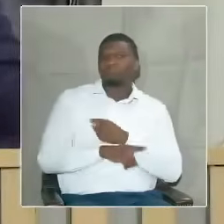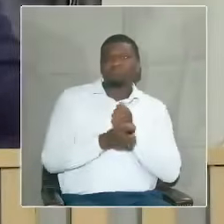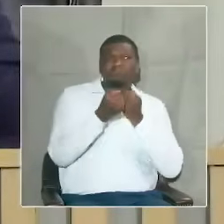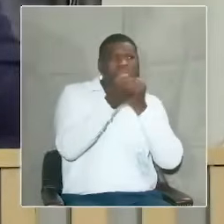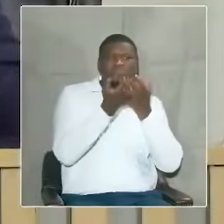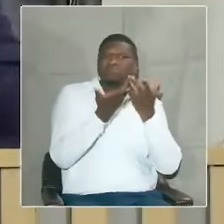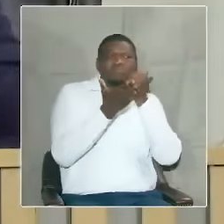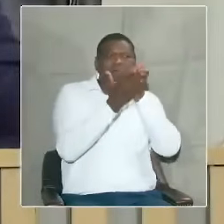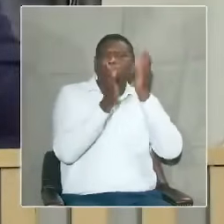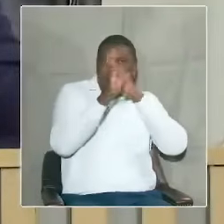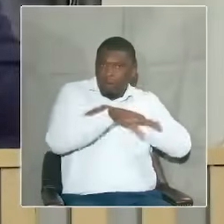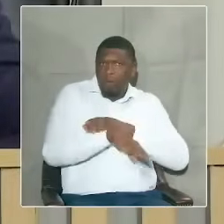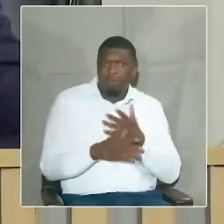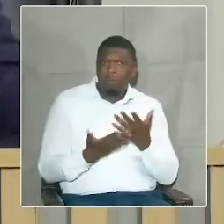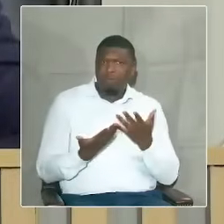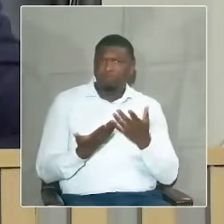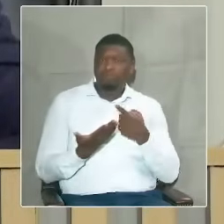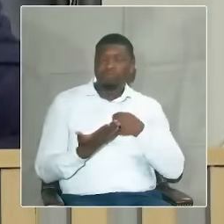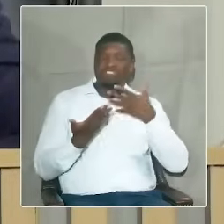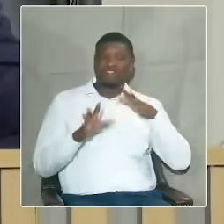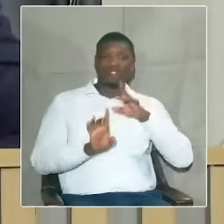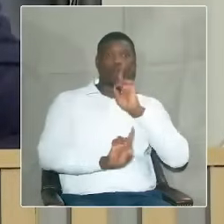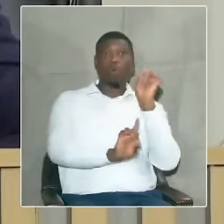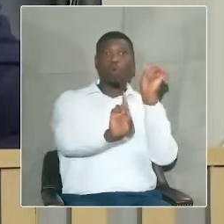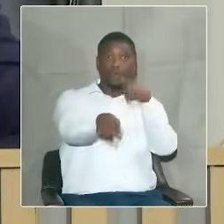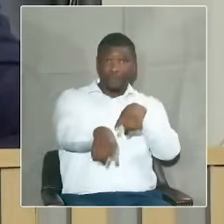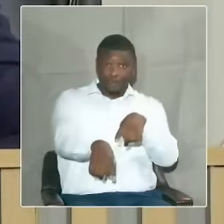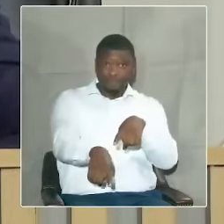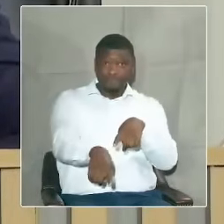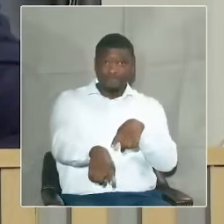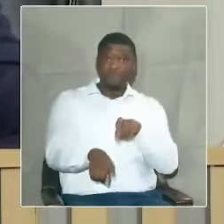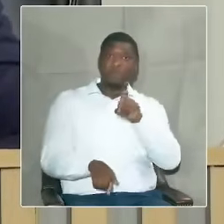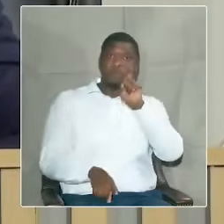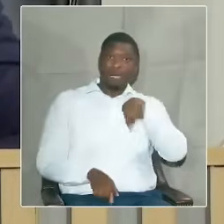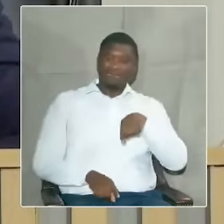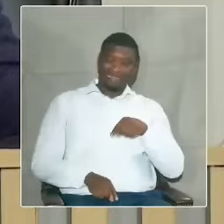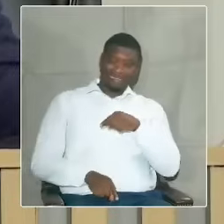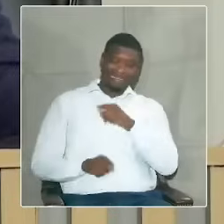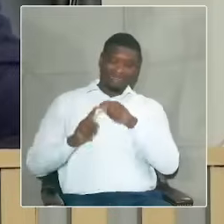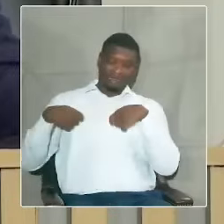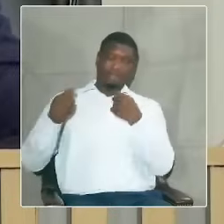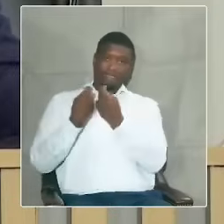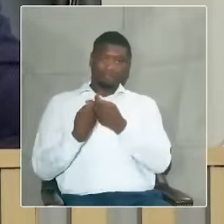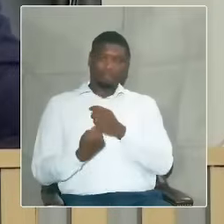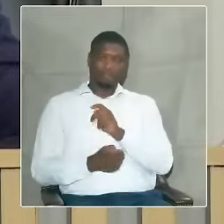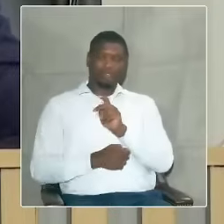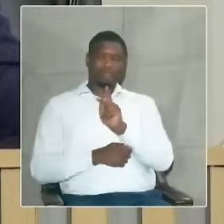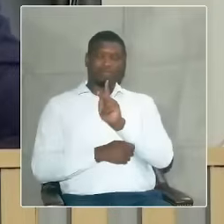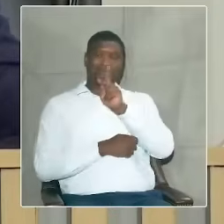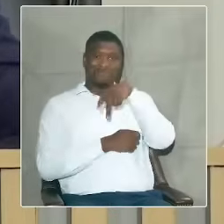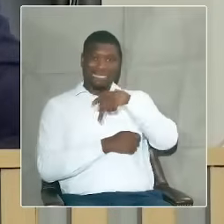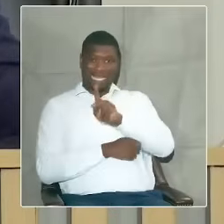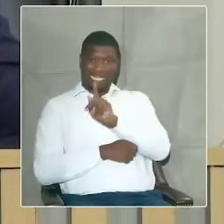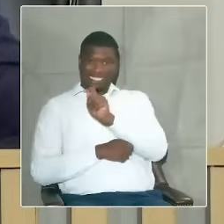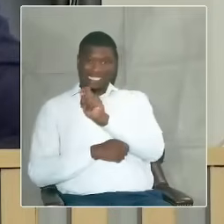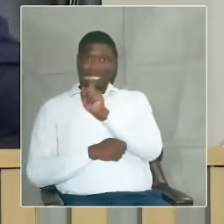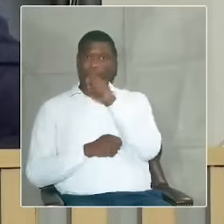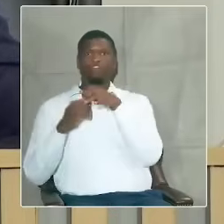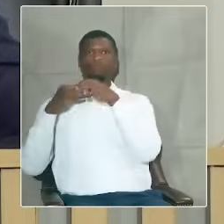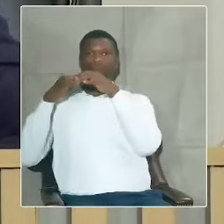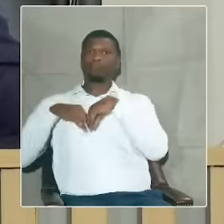I therefore direct that the political killings task team be disestablished immediately.